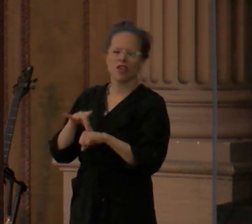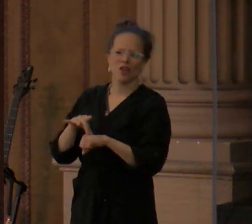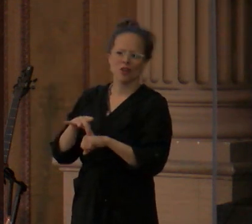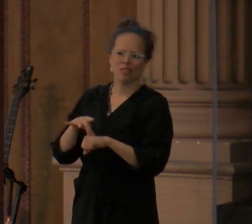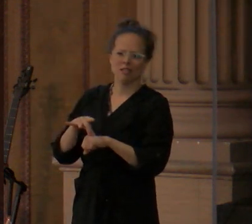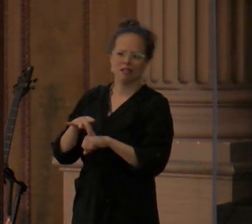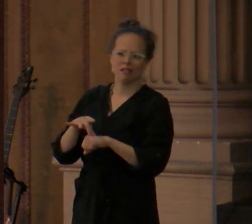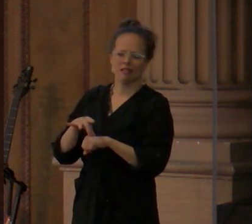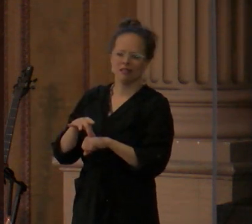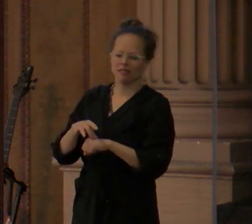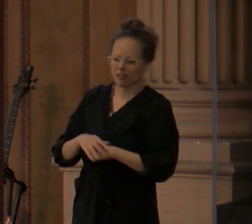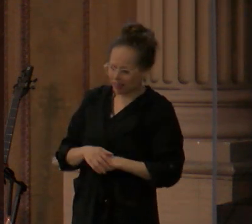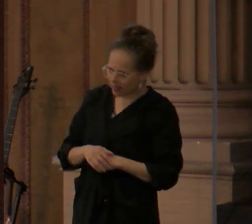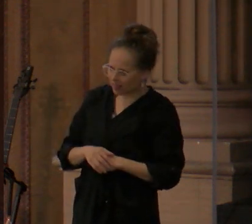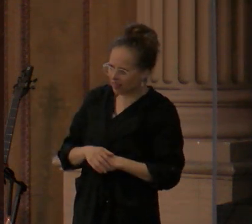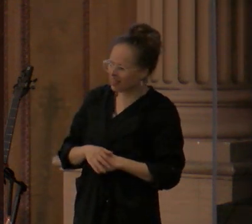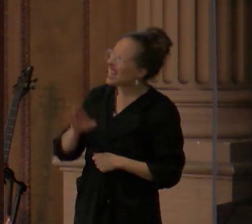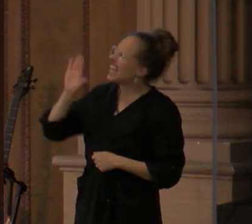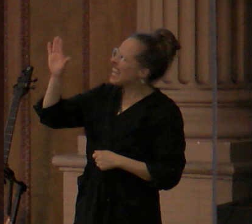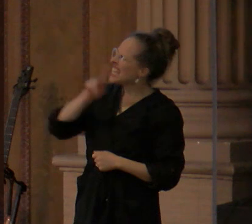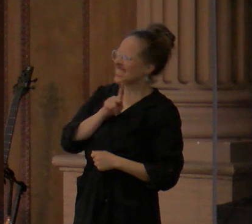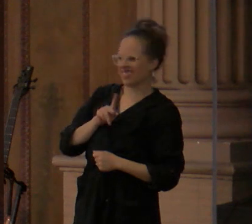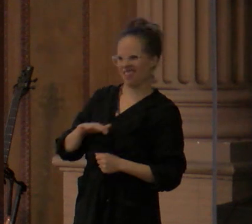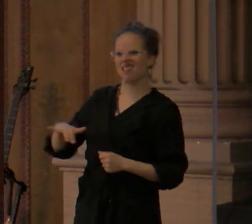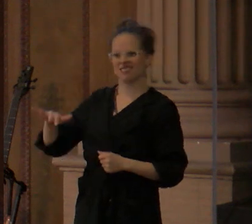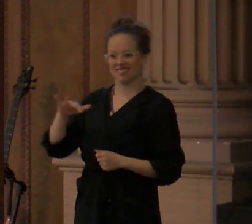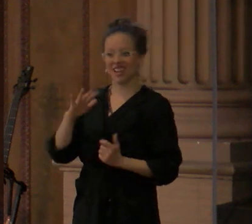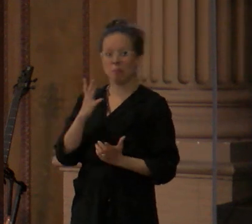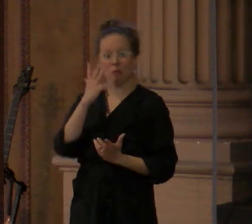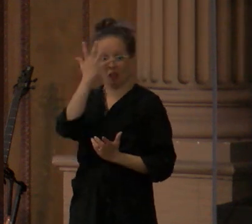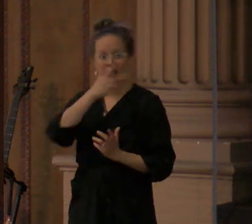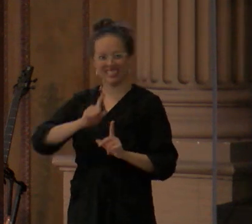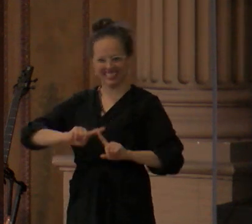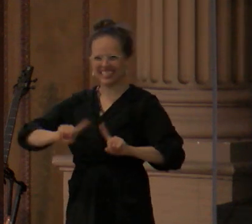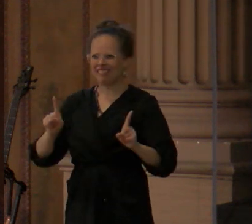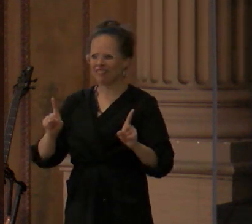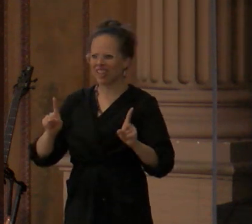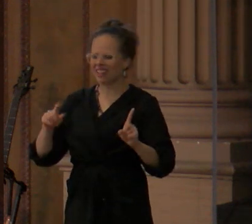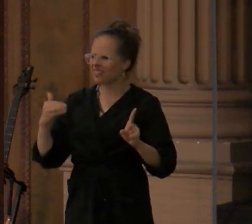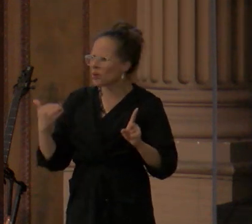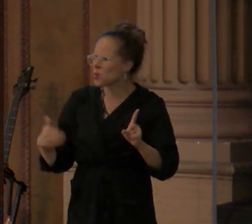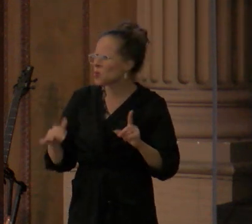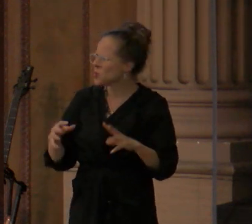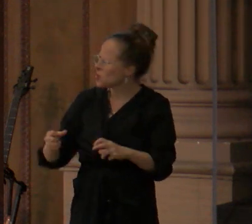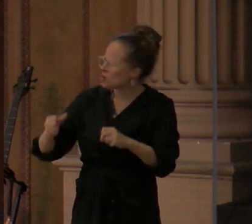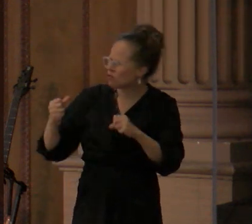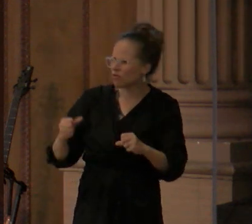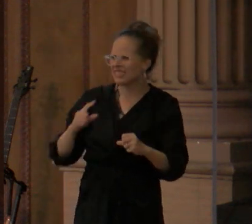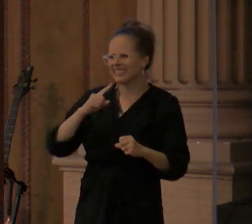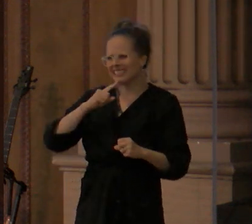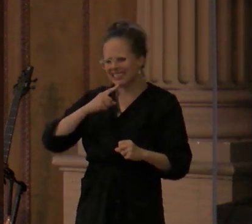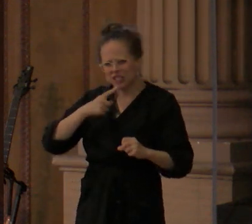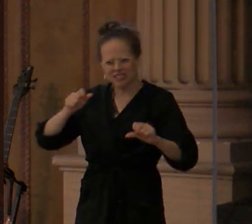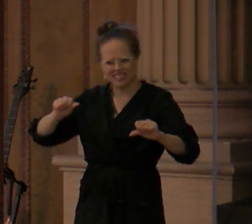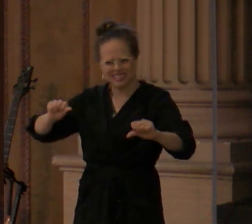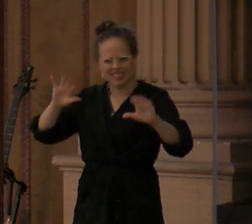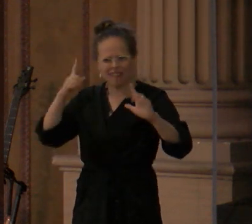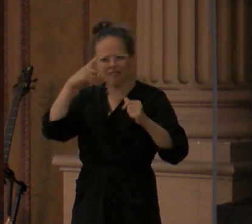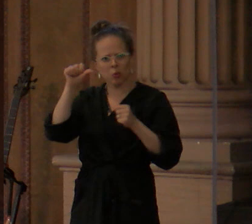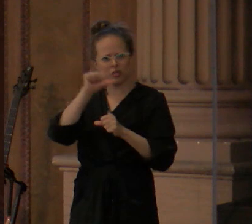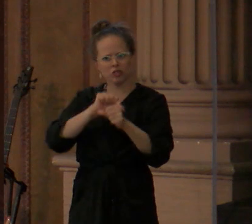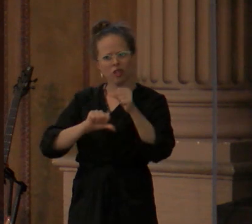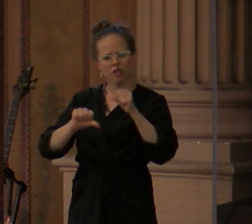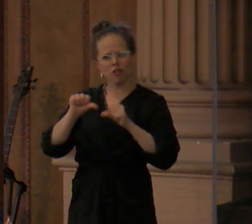Life in the kingdom looks something like that. A life of radical sacrifice for one another, costly sacrifice for one another, but a